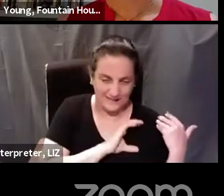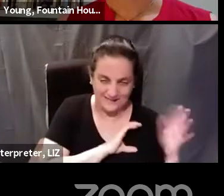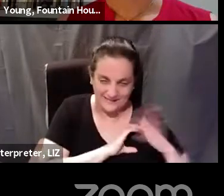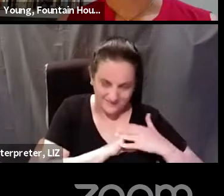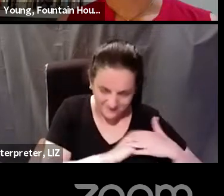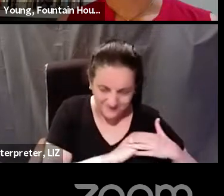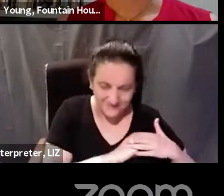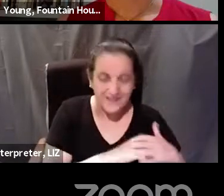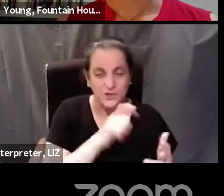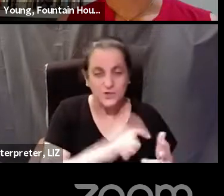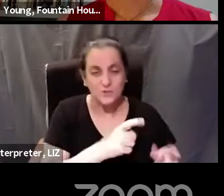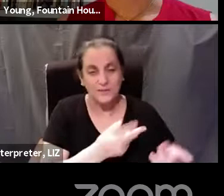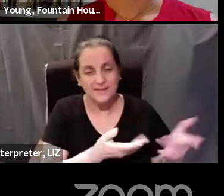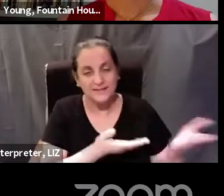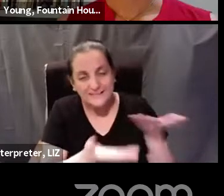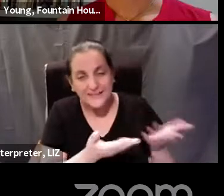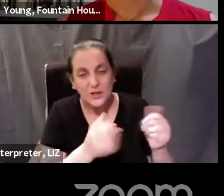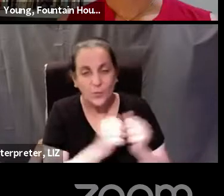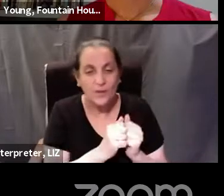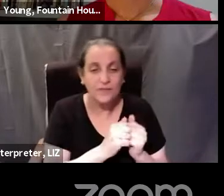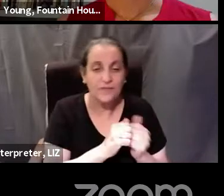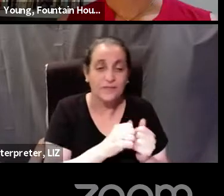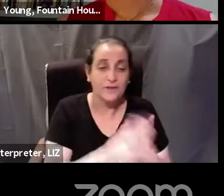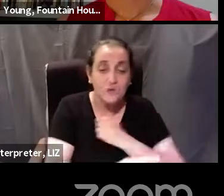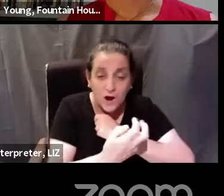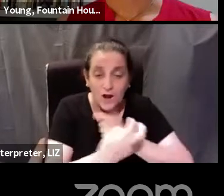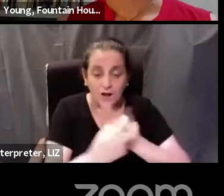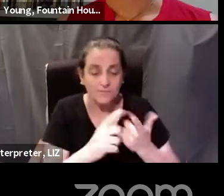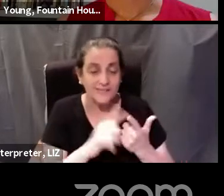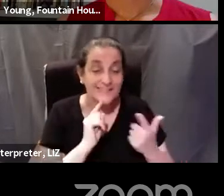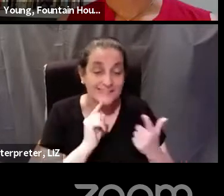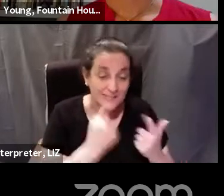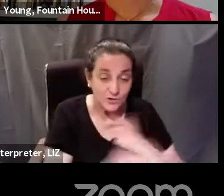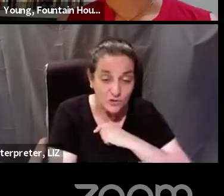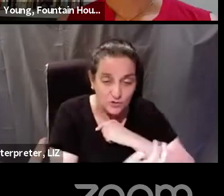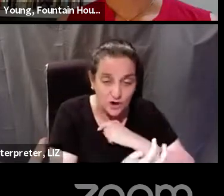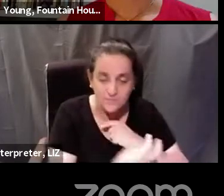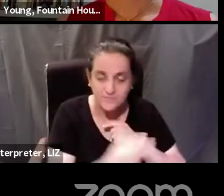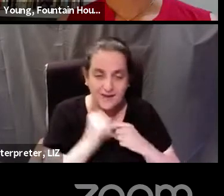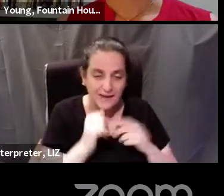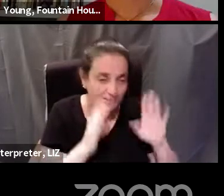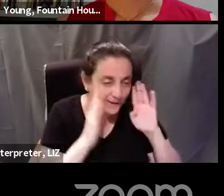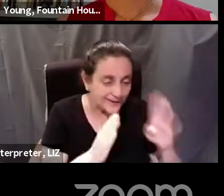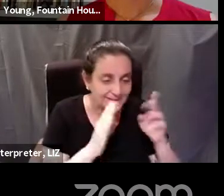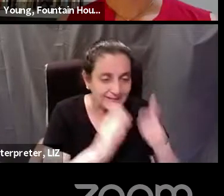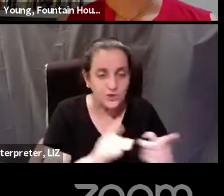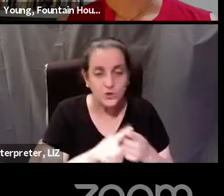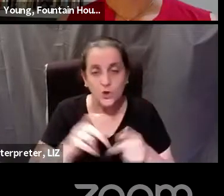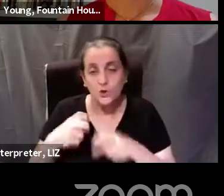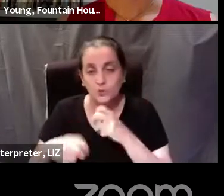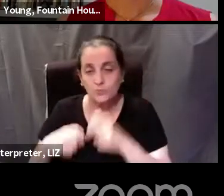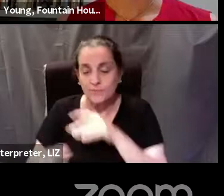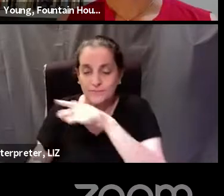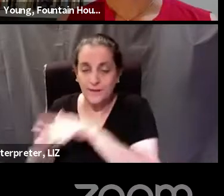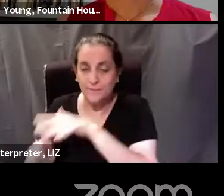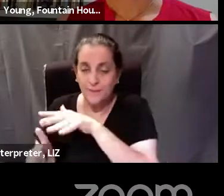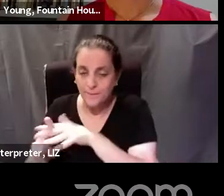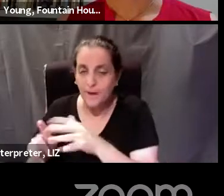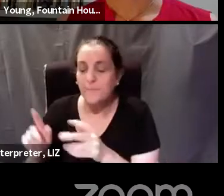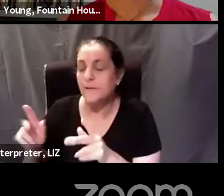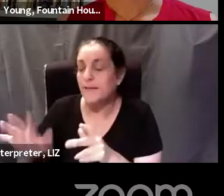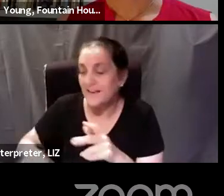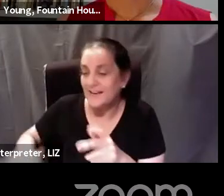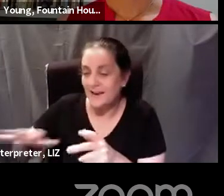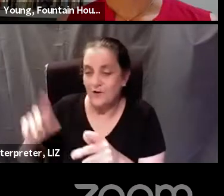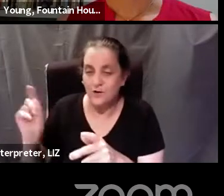dealing with crimes, dealing with serious crimes, and restoring public a sense of public